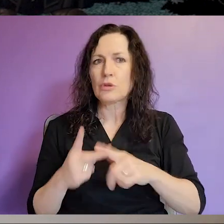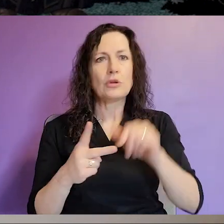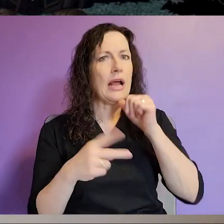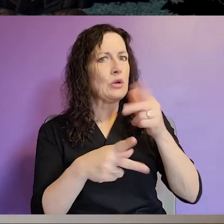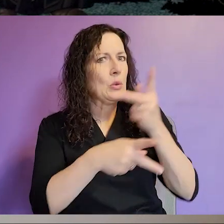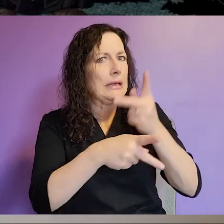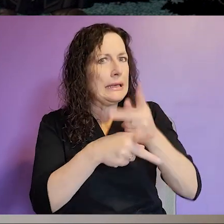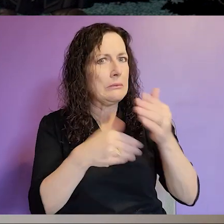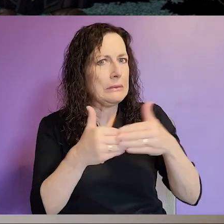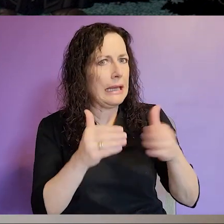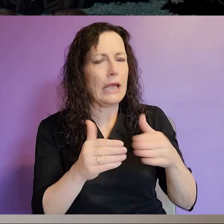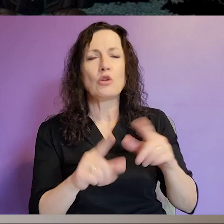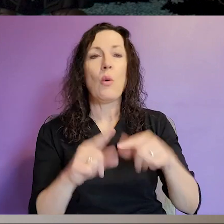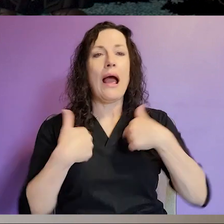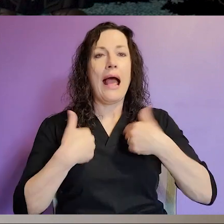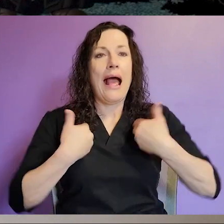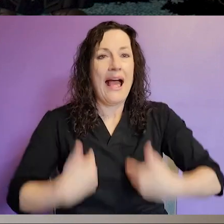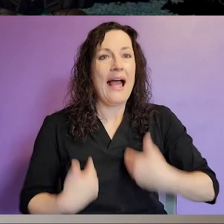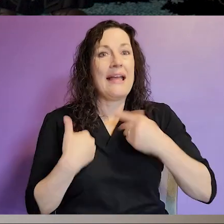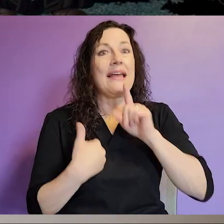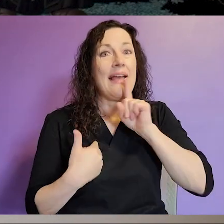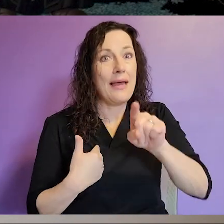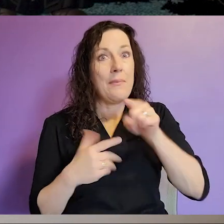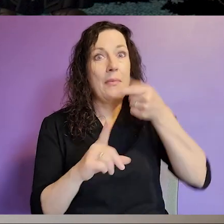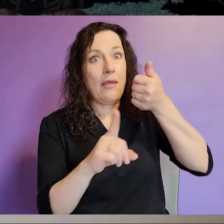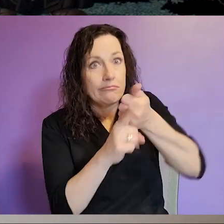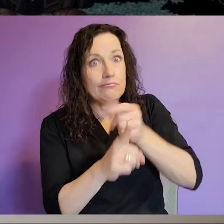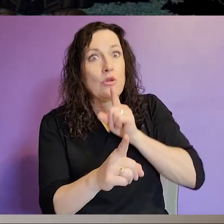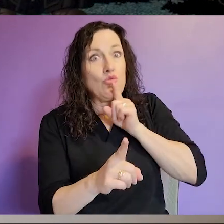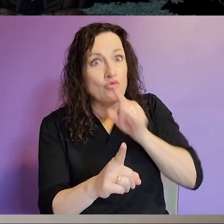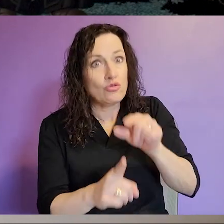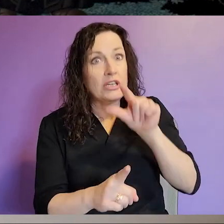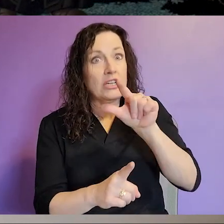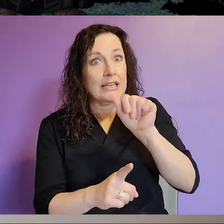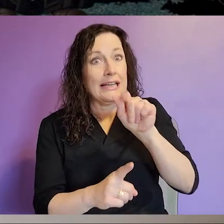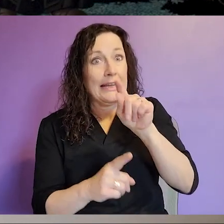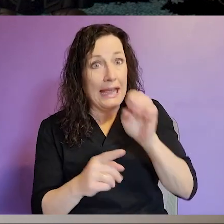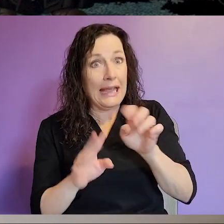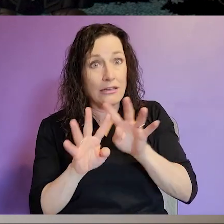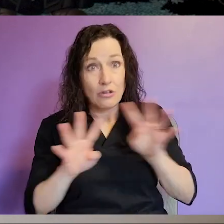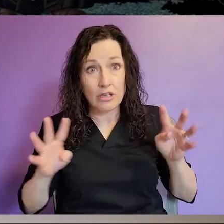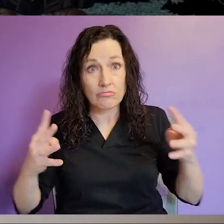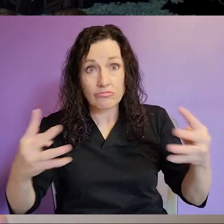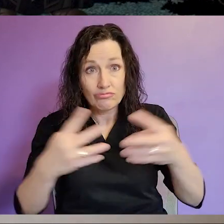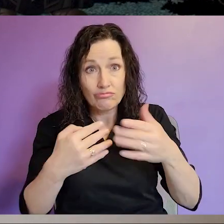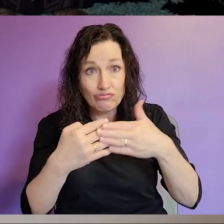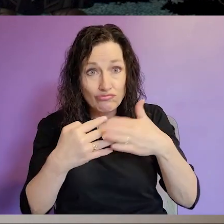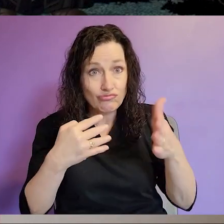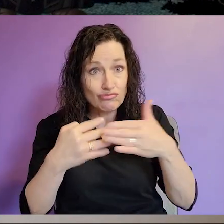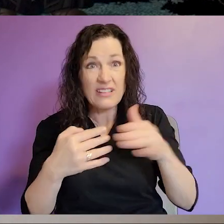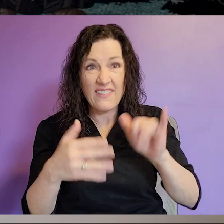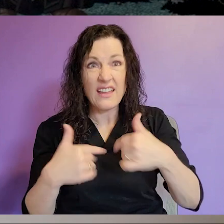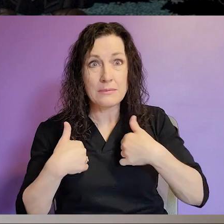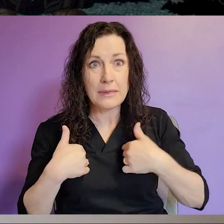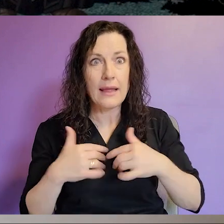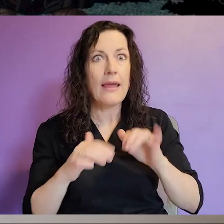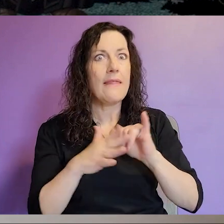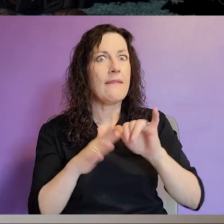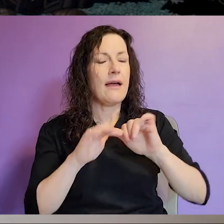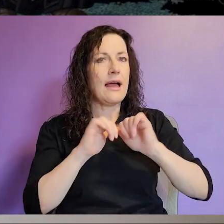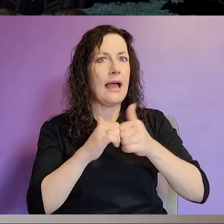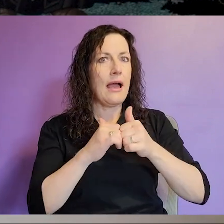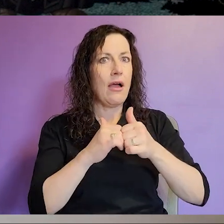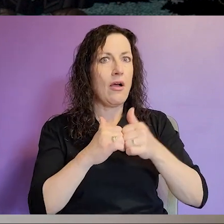good shepherd. I'm not the gatekeeper. I am the gate, and I am the one through whom you get